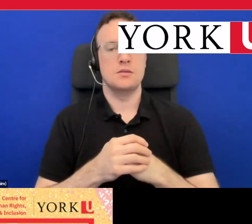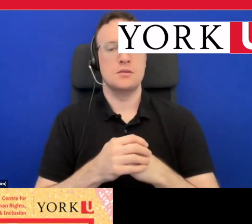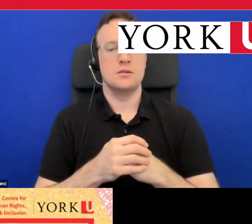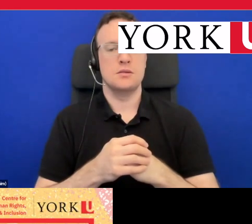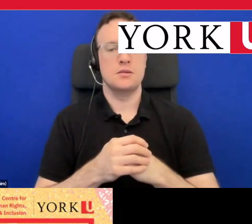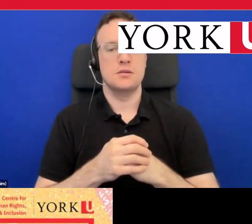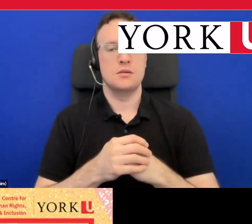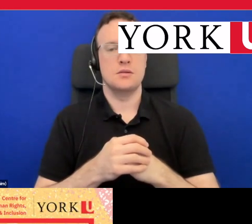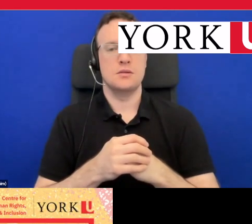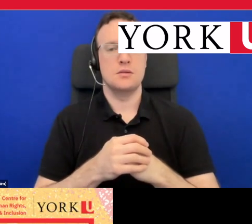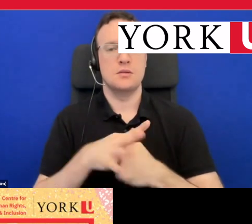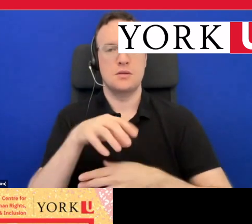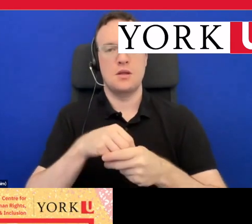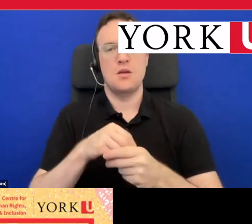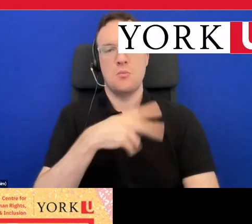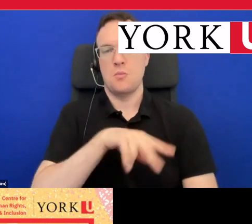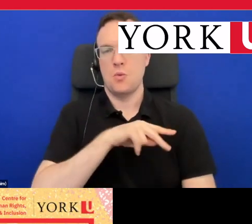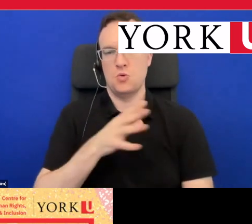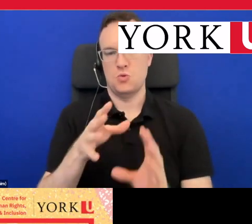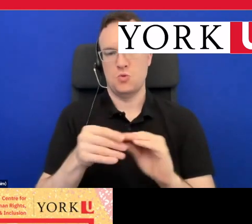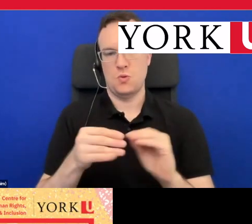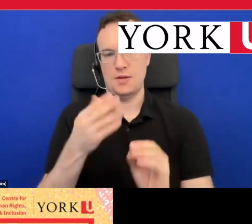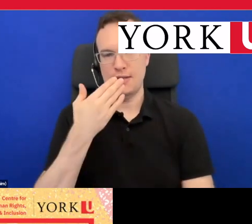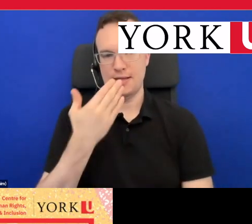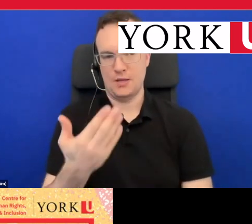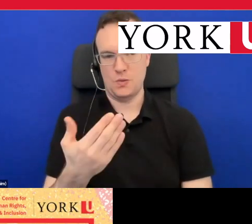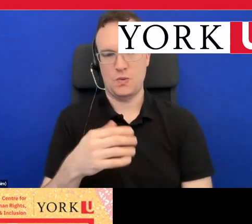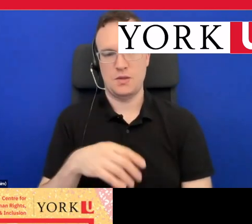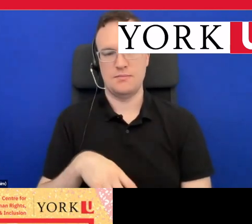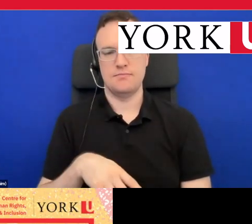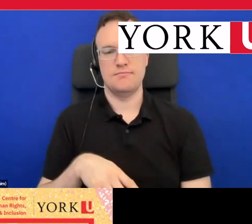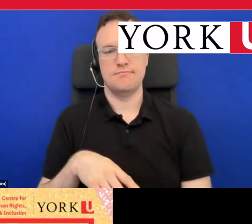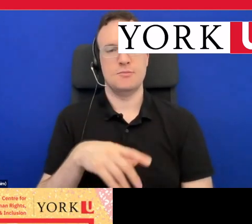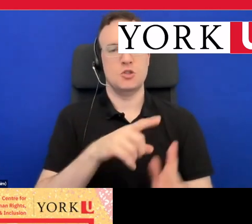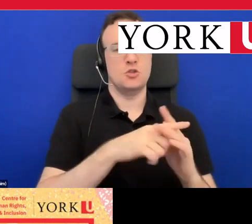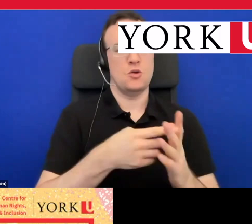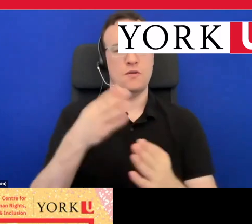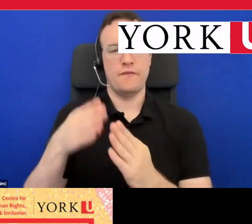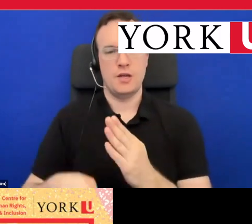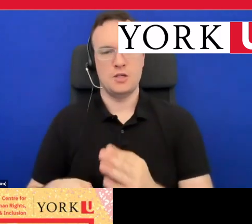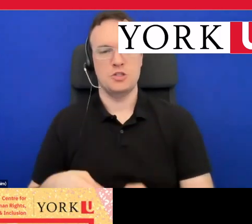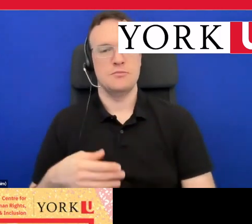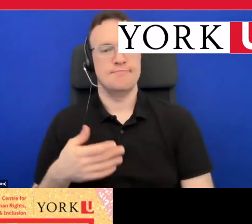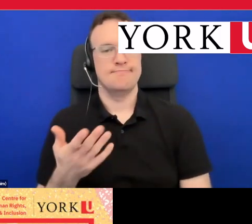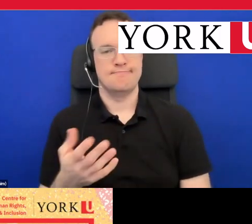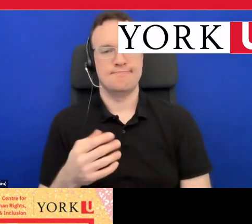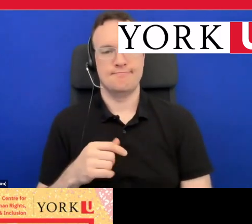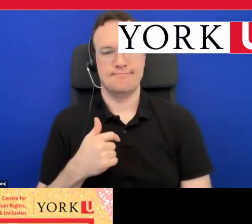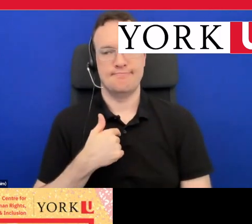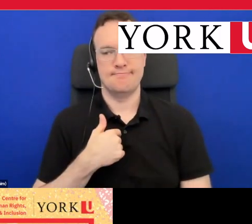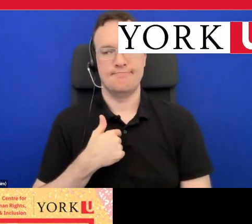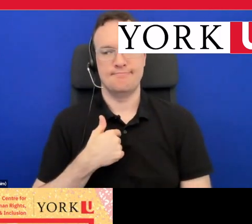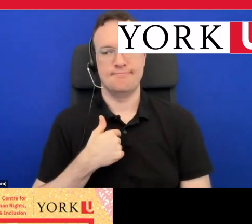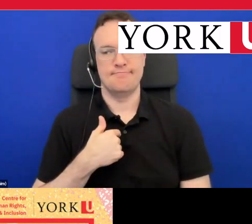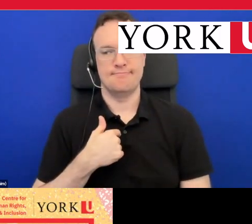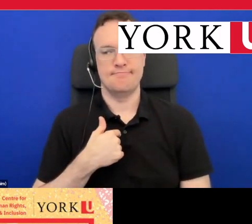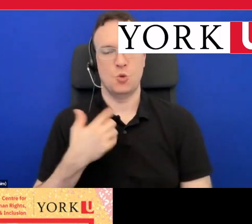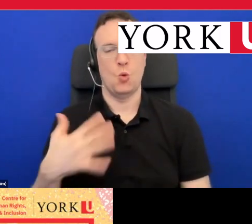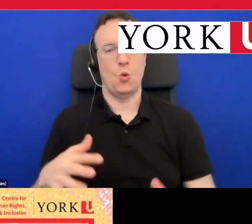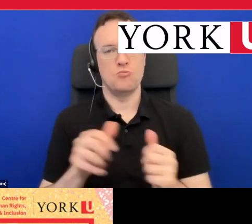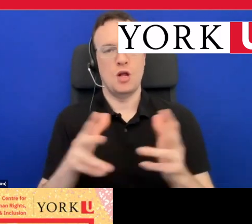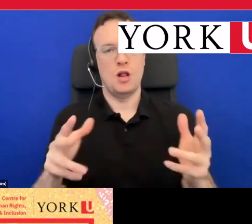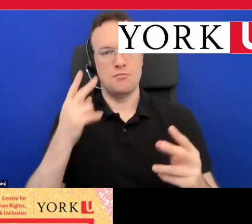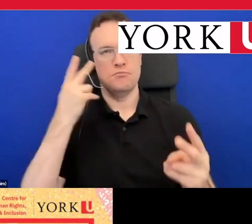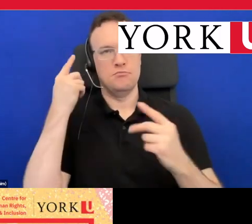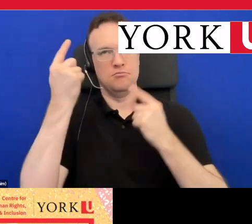wrapped in a very personal story from beginning to end. I have much to reflect upon on